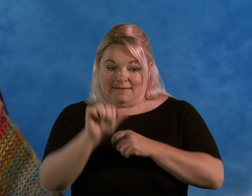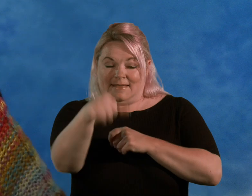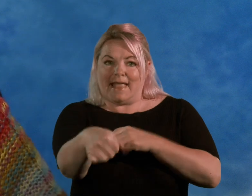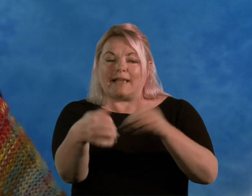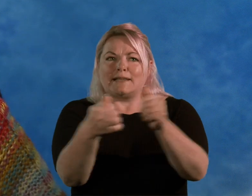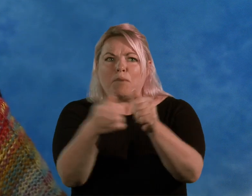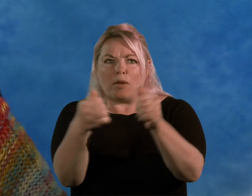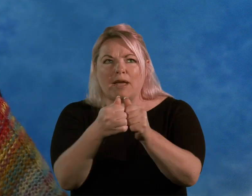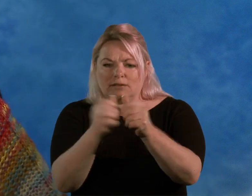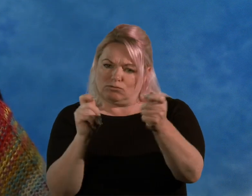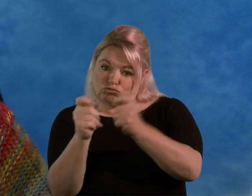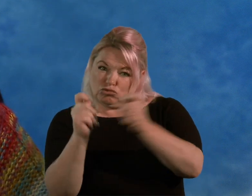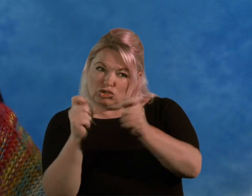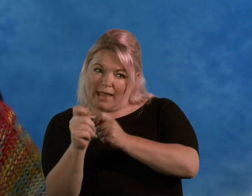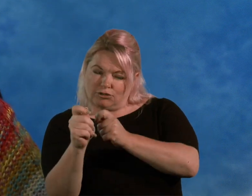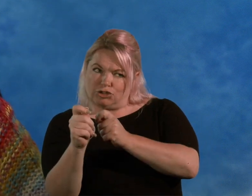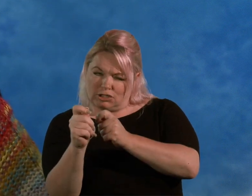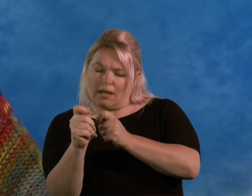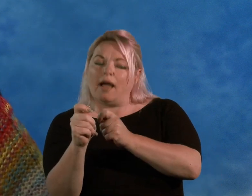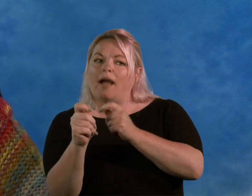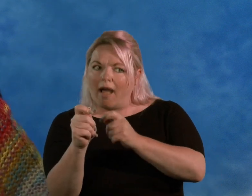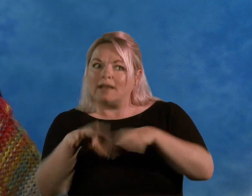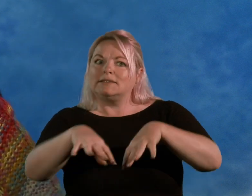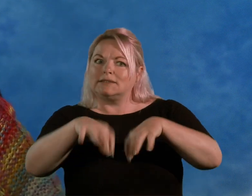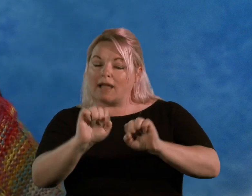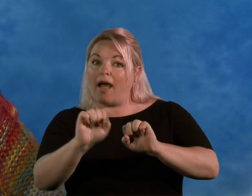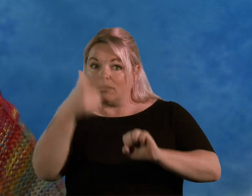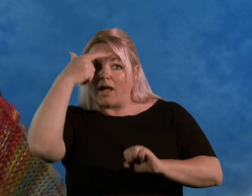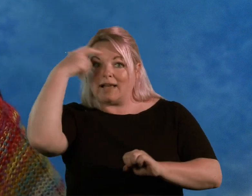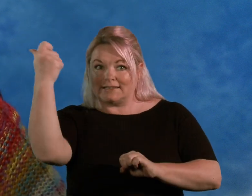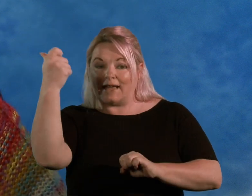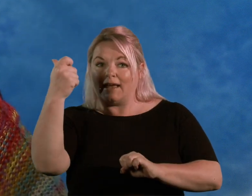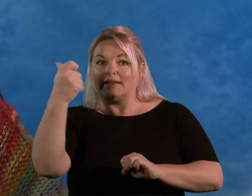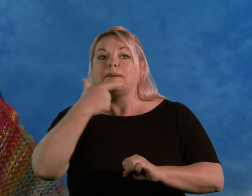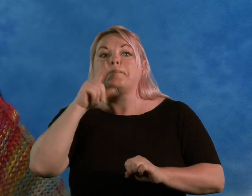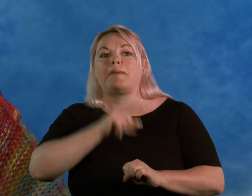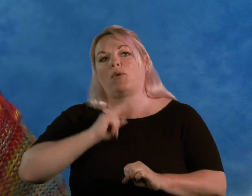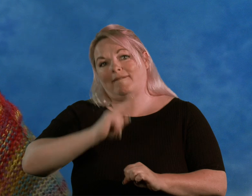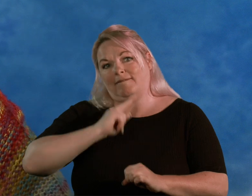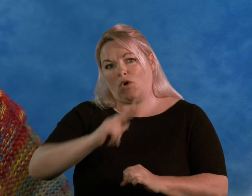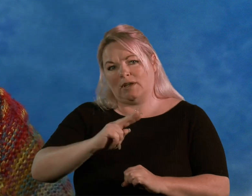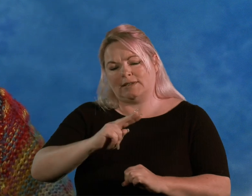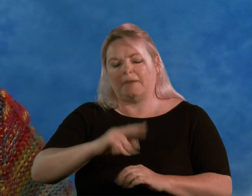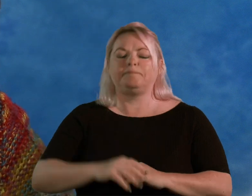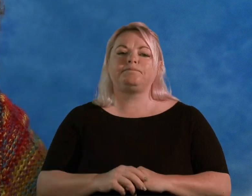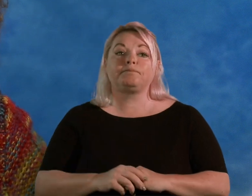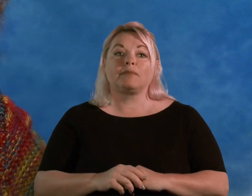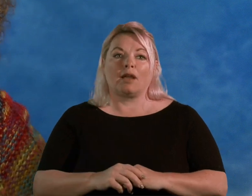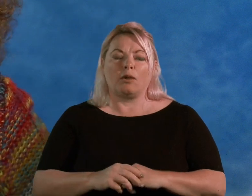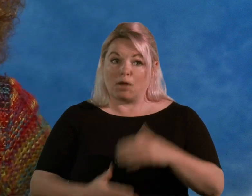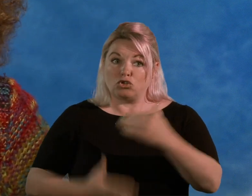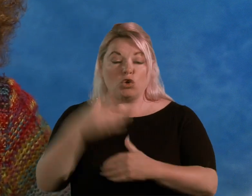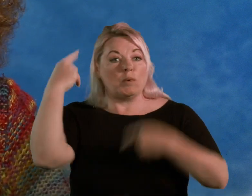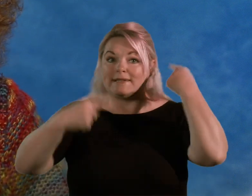next appointment, when I was tweaked, if you like, before I started understanding people. But I did hear